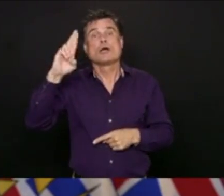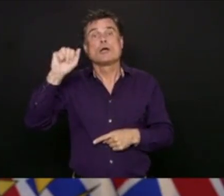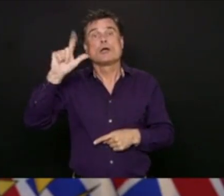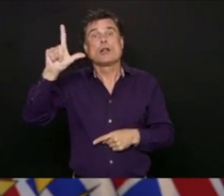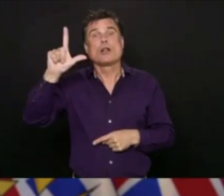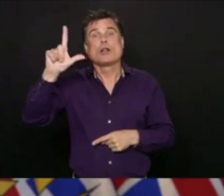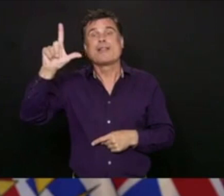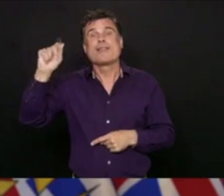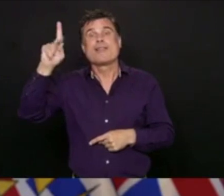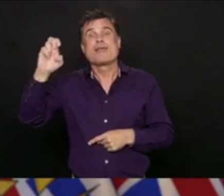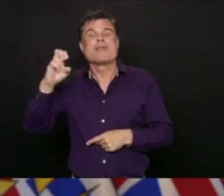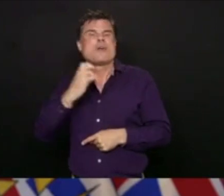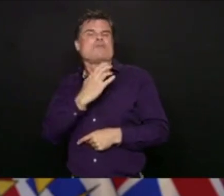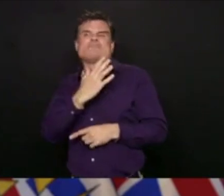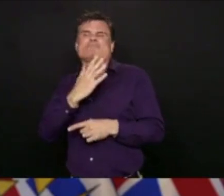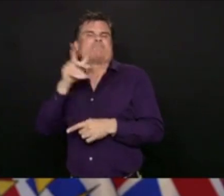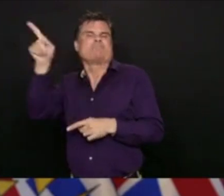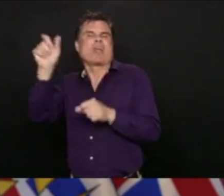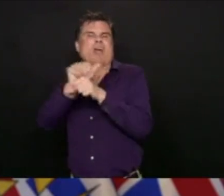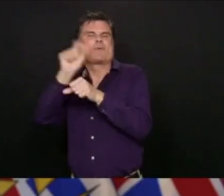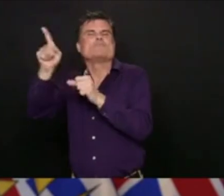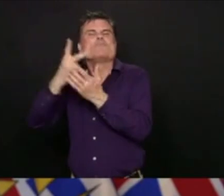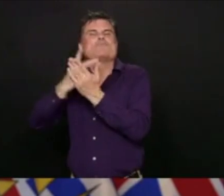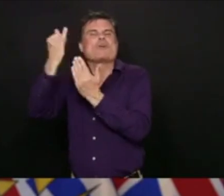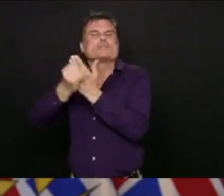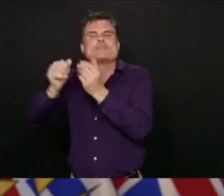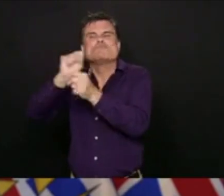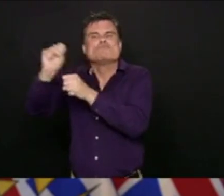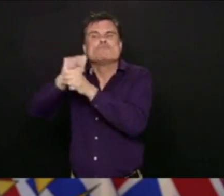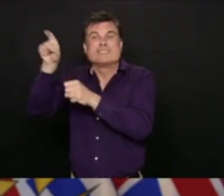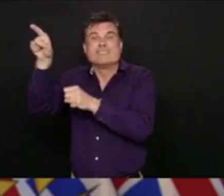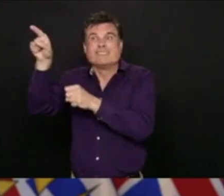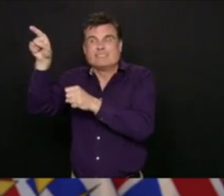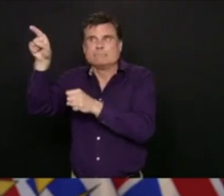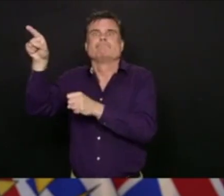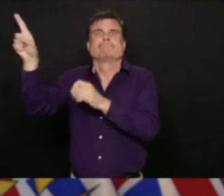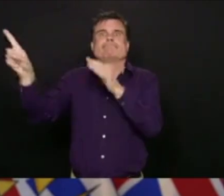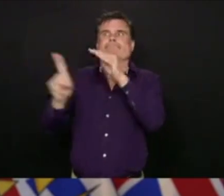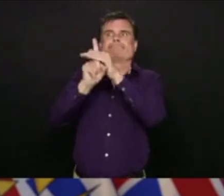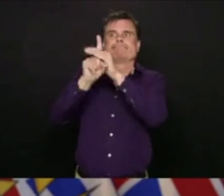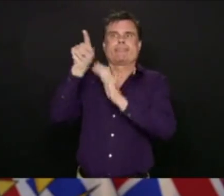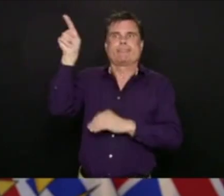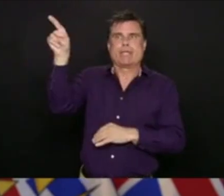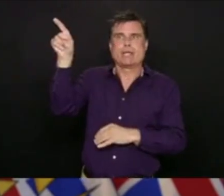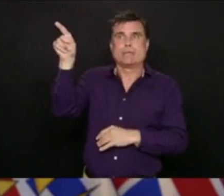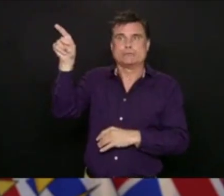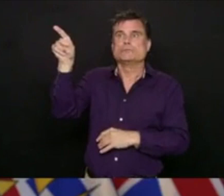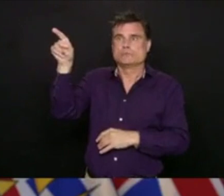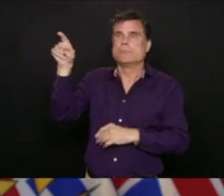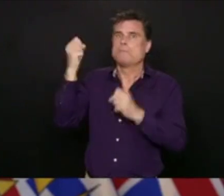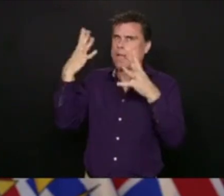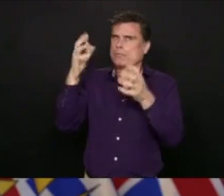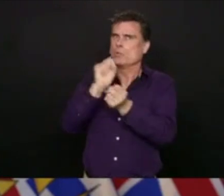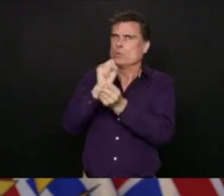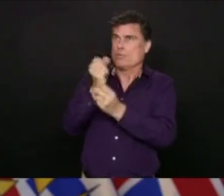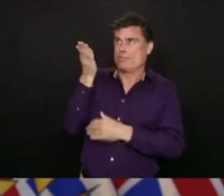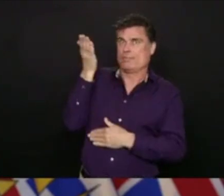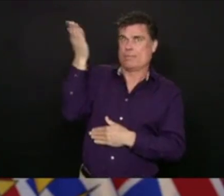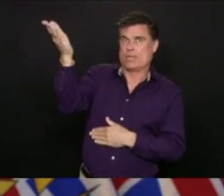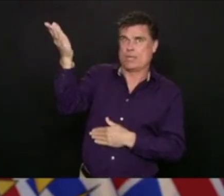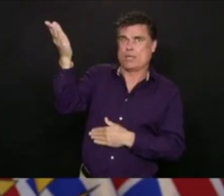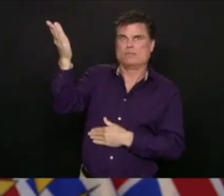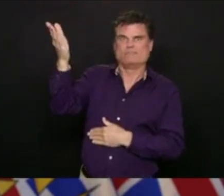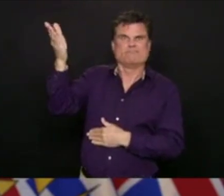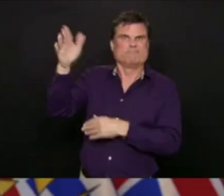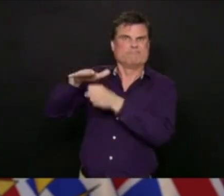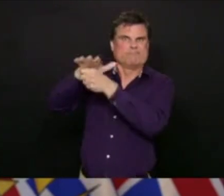a large number of people who work in that project in Alberta, and we know there are continuing to be cases identified in